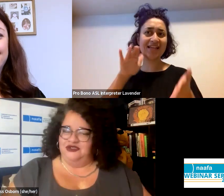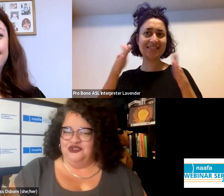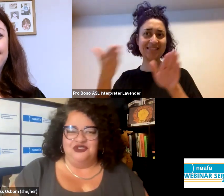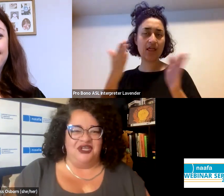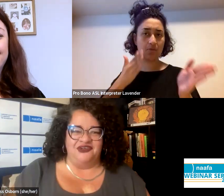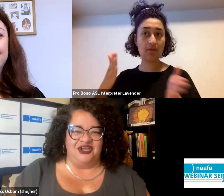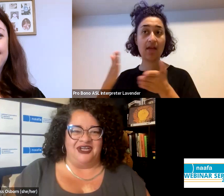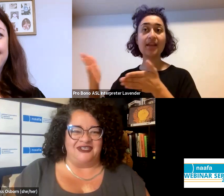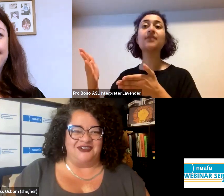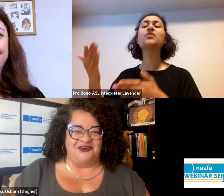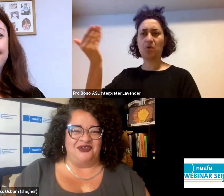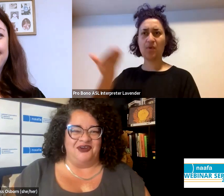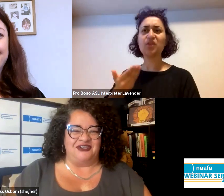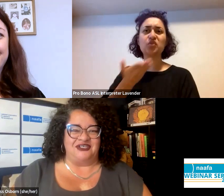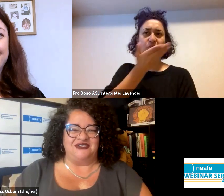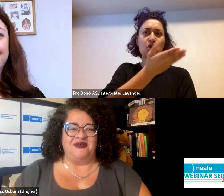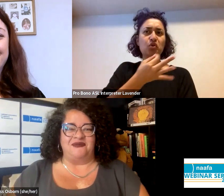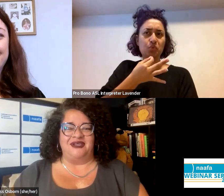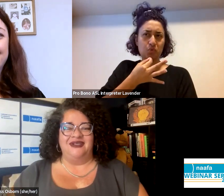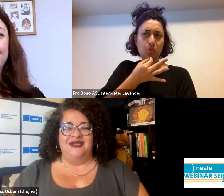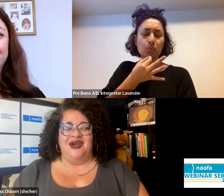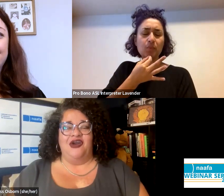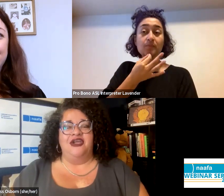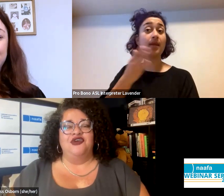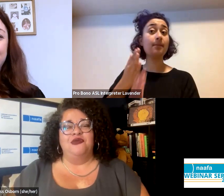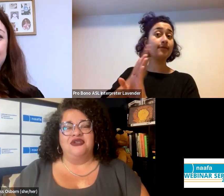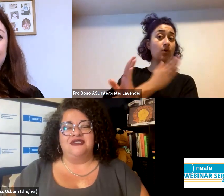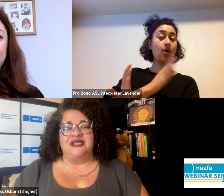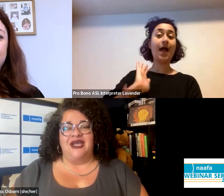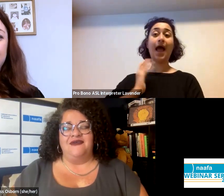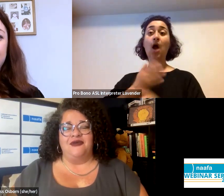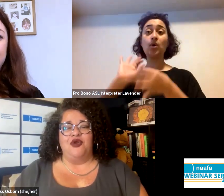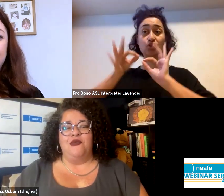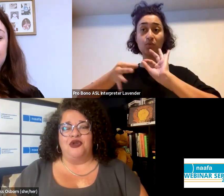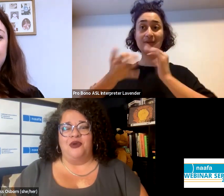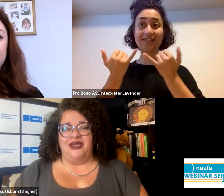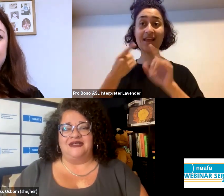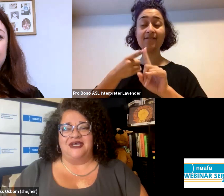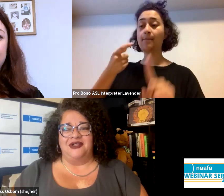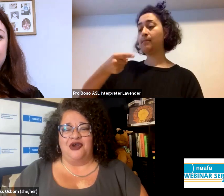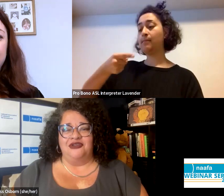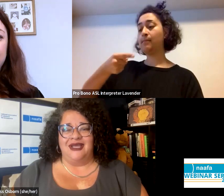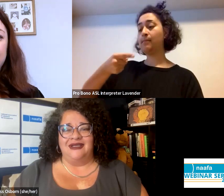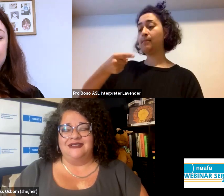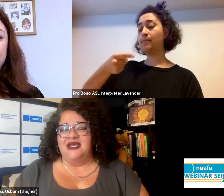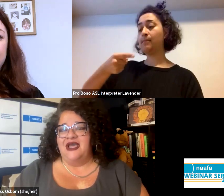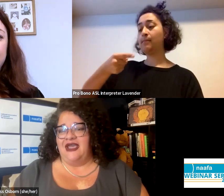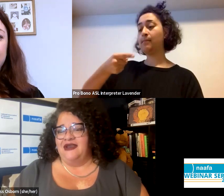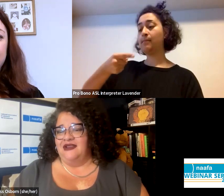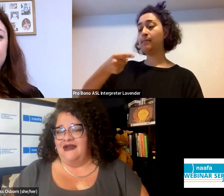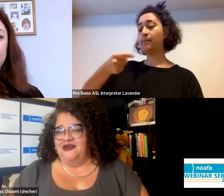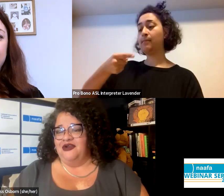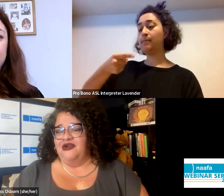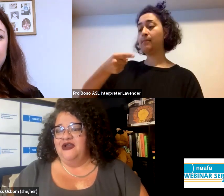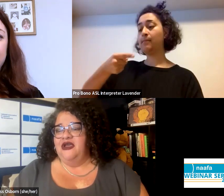and we'll introduce you to Adrienne and get started with her in just a moment. Our interpreters today from Pro Bono ASL are Lex